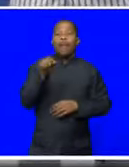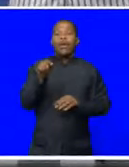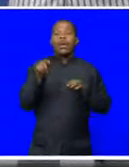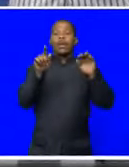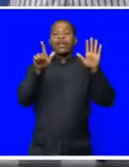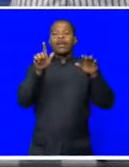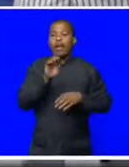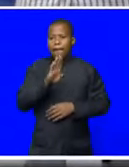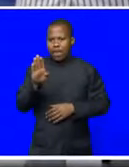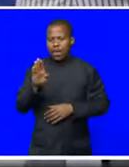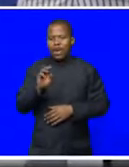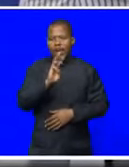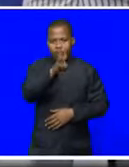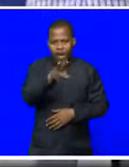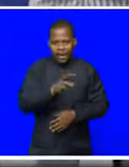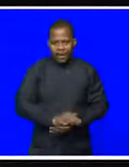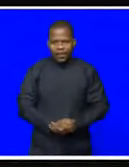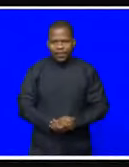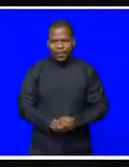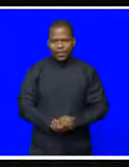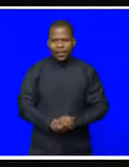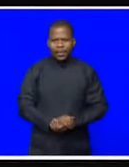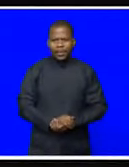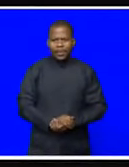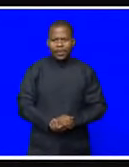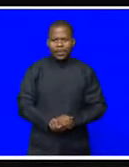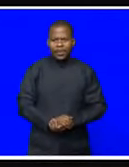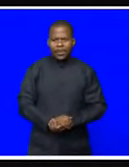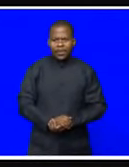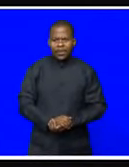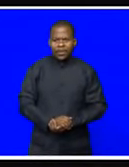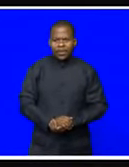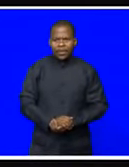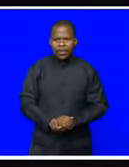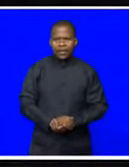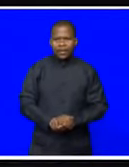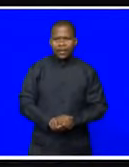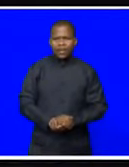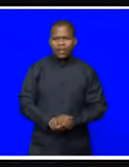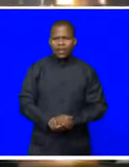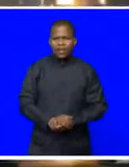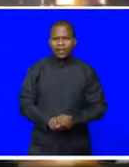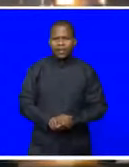Malangeni. Reporting for Eswatini TV News, I am Samkel Suekoza, Matapa.